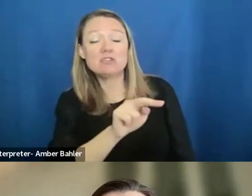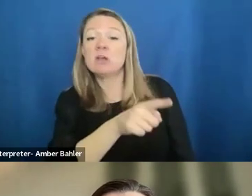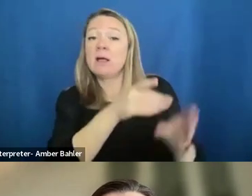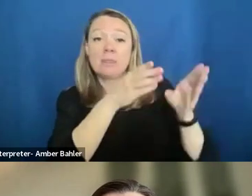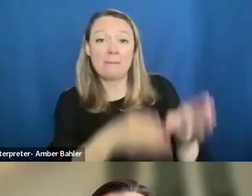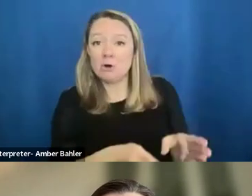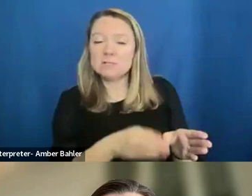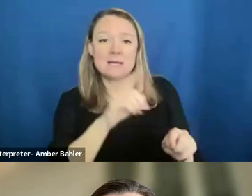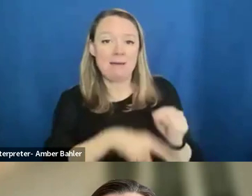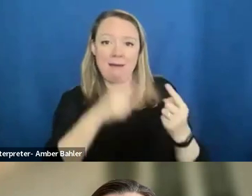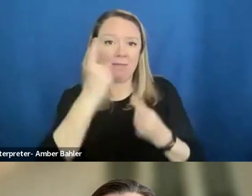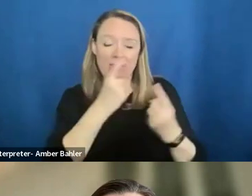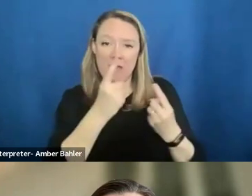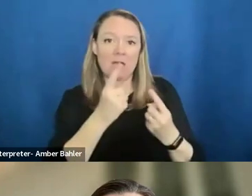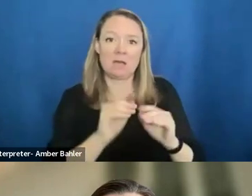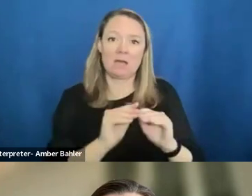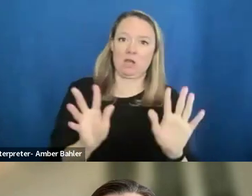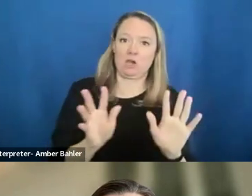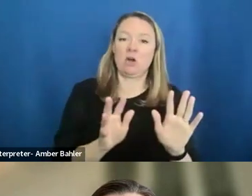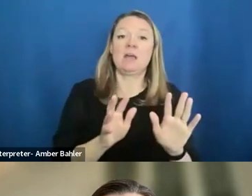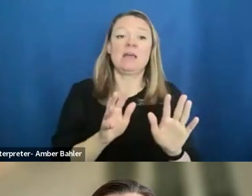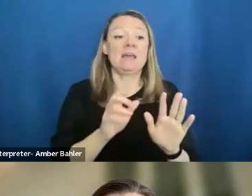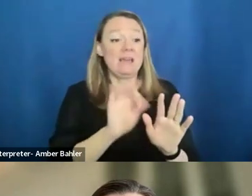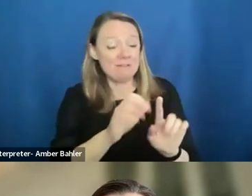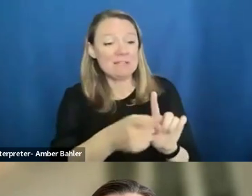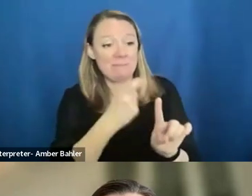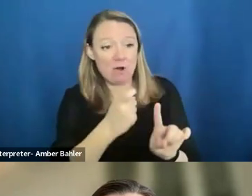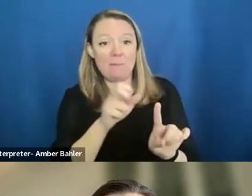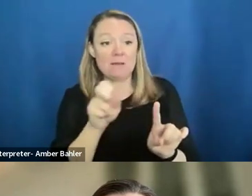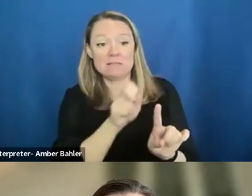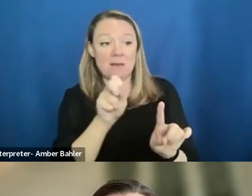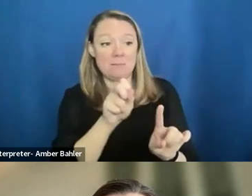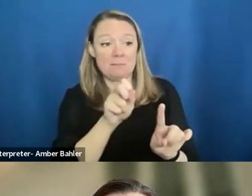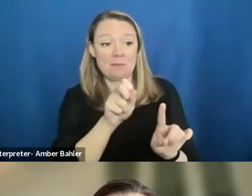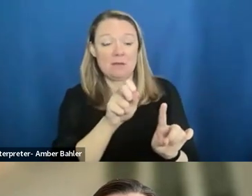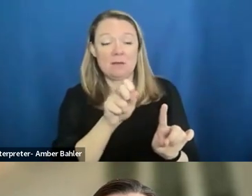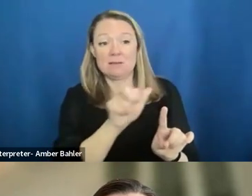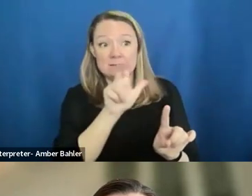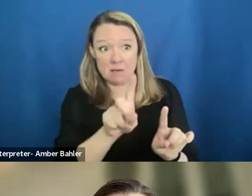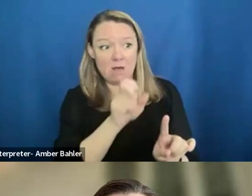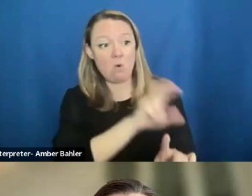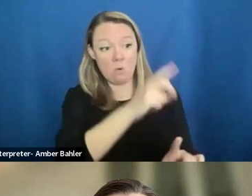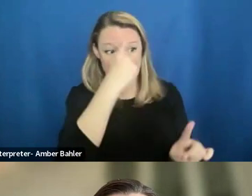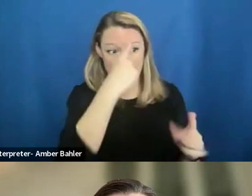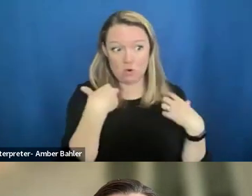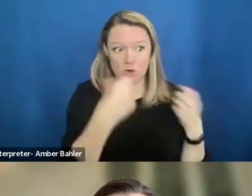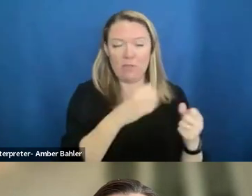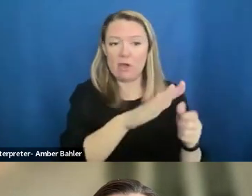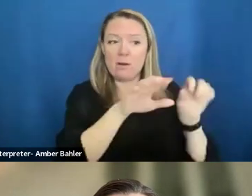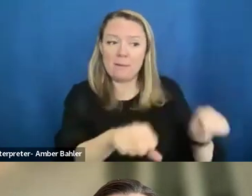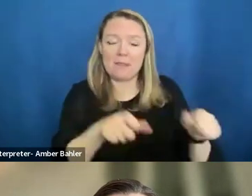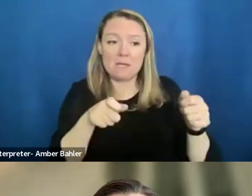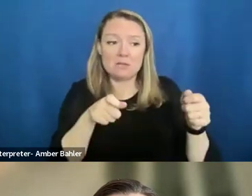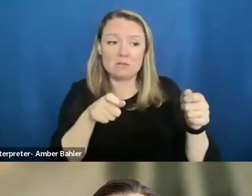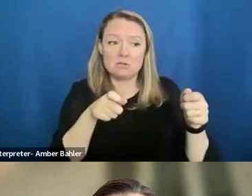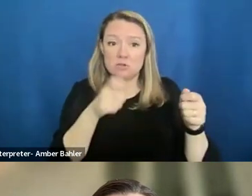health or an underlying substance use disorder, their ability to manage and think clearly is impaired. So we as healthcare providers broadly,